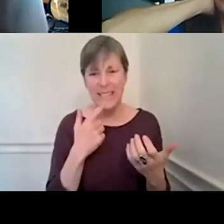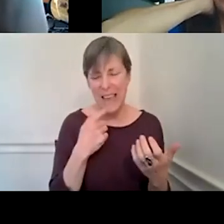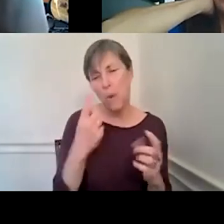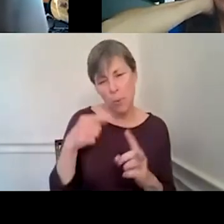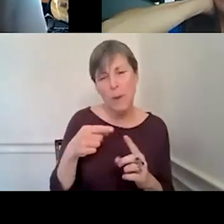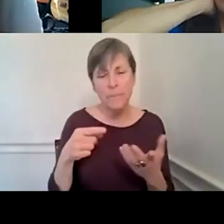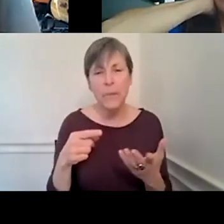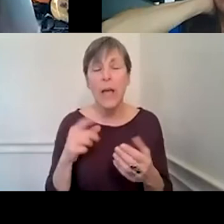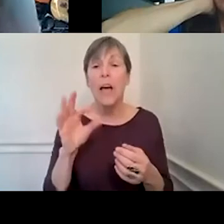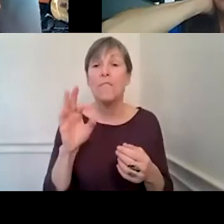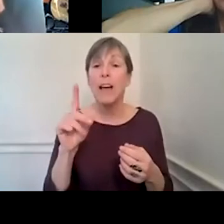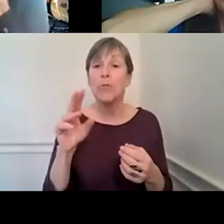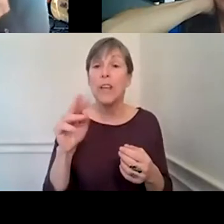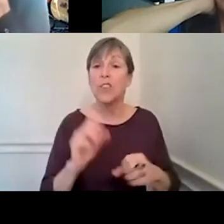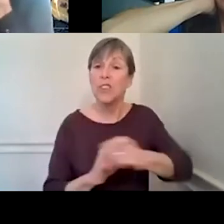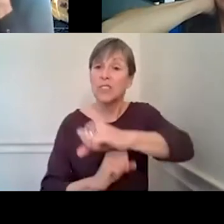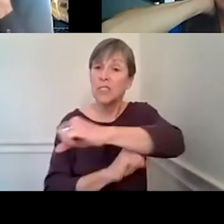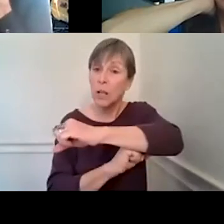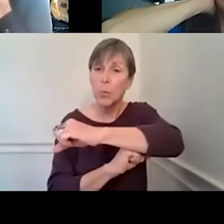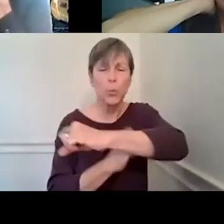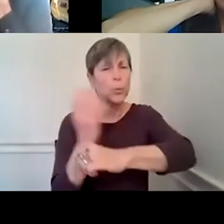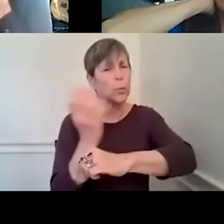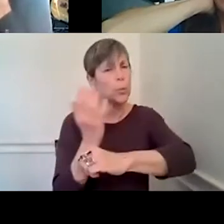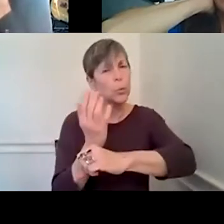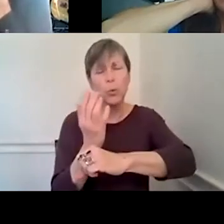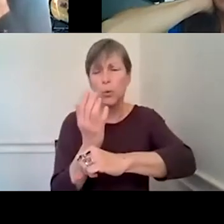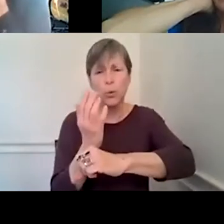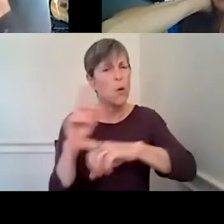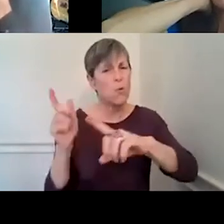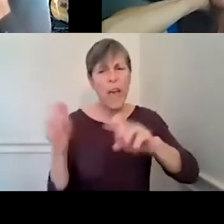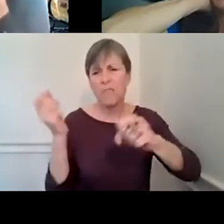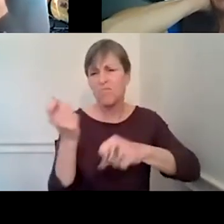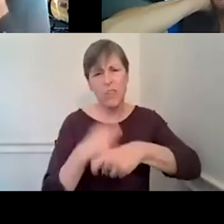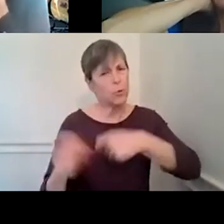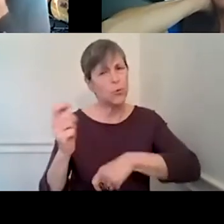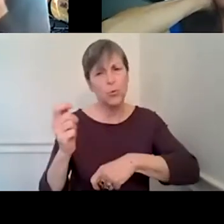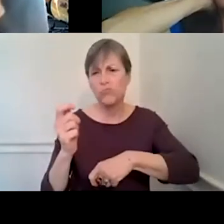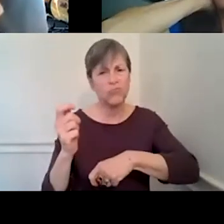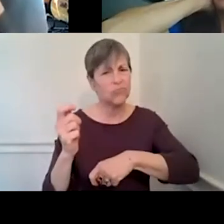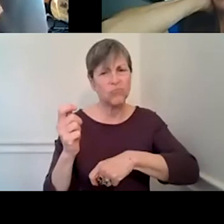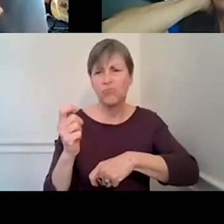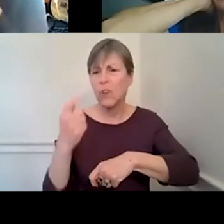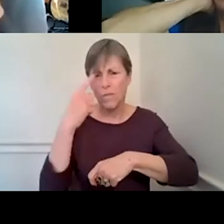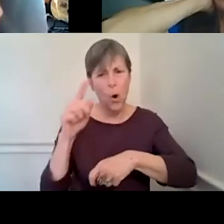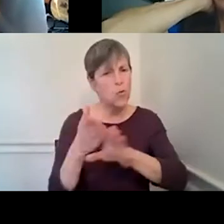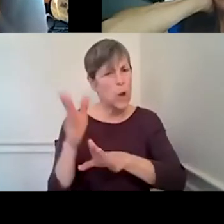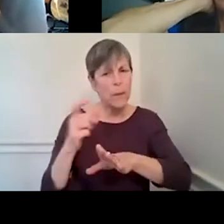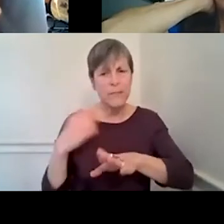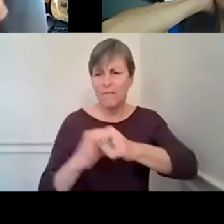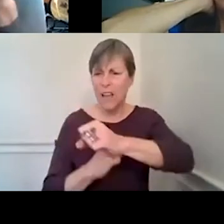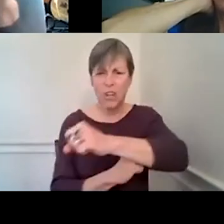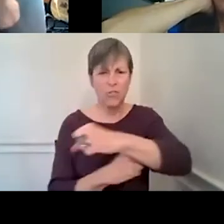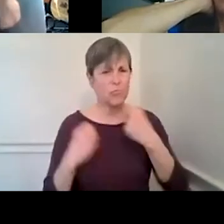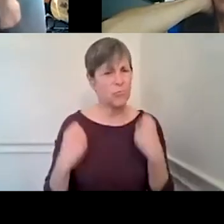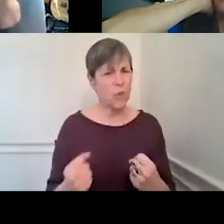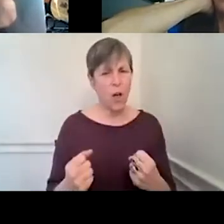think foundation is still something cannot be substituted in a career. And I think what I was very